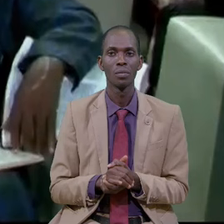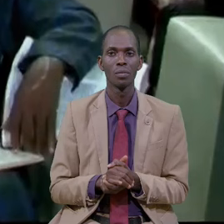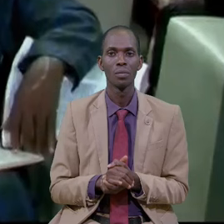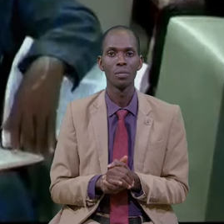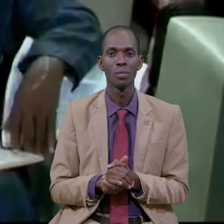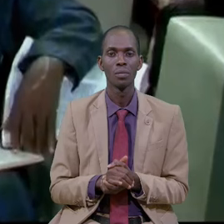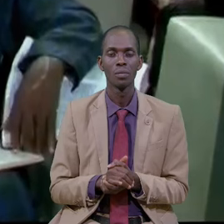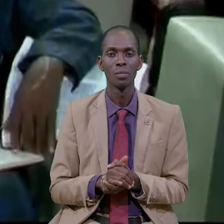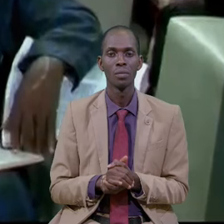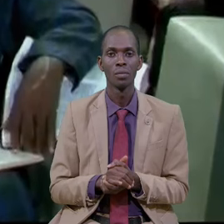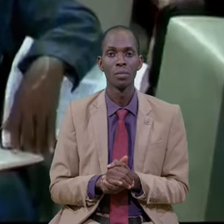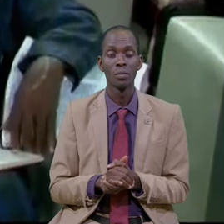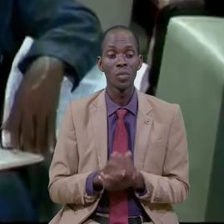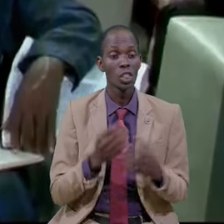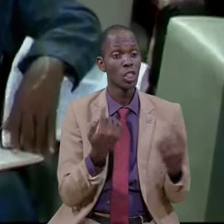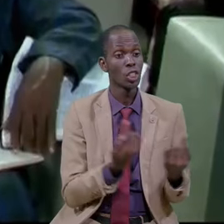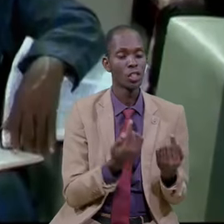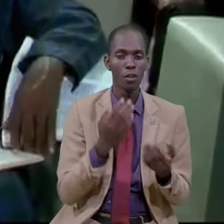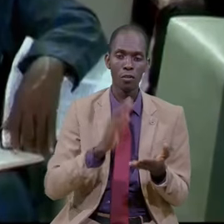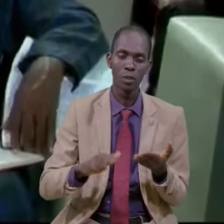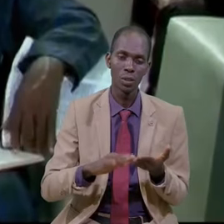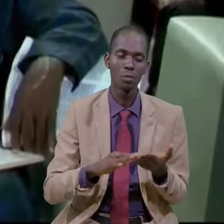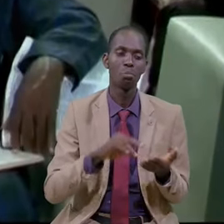bed forgiven salvation